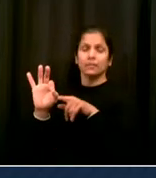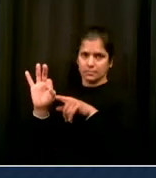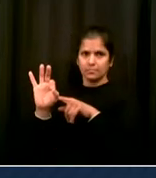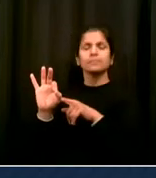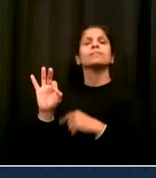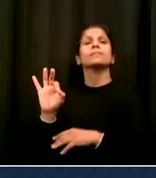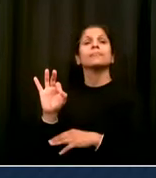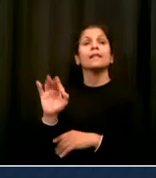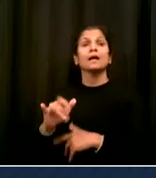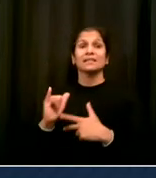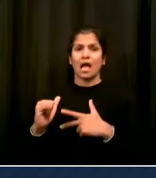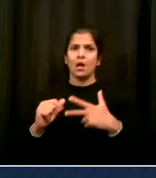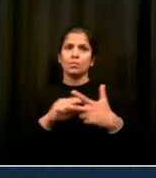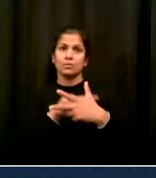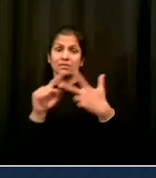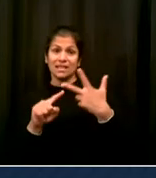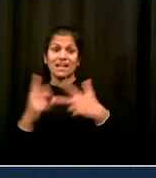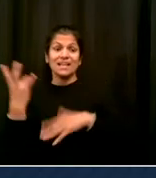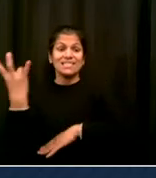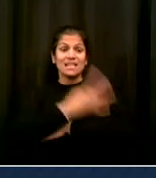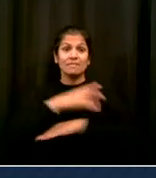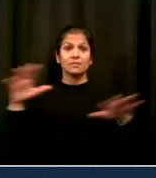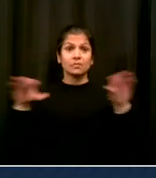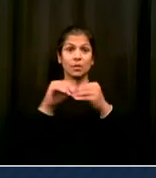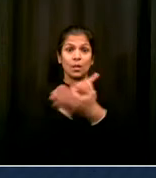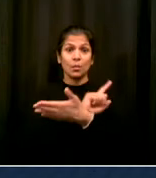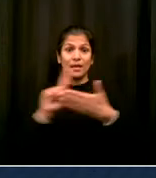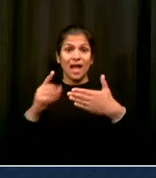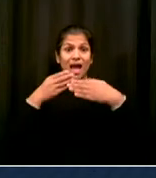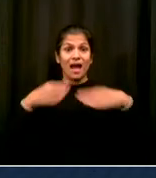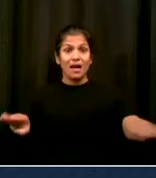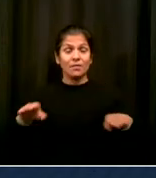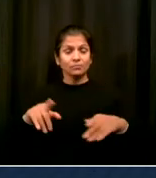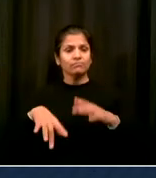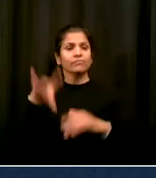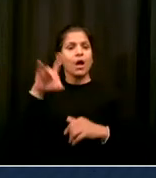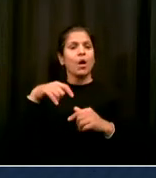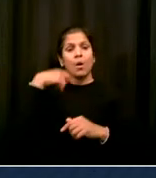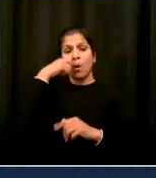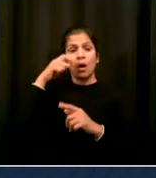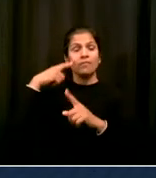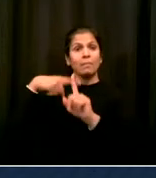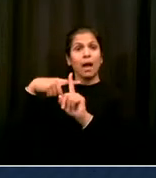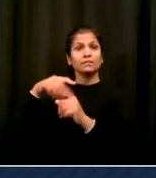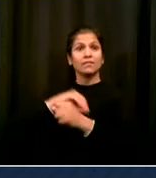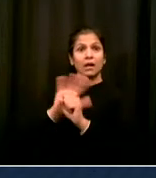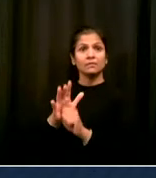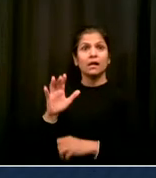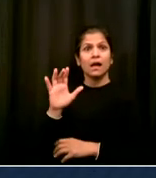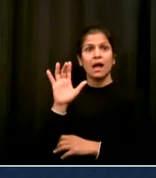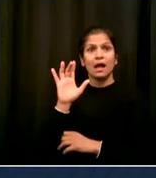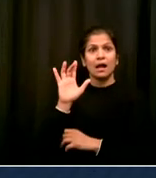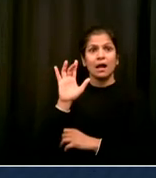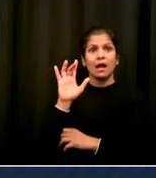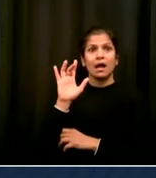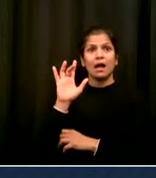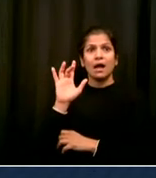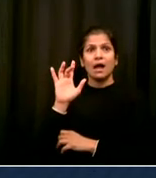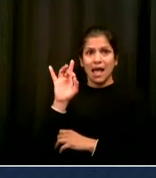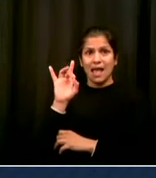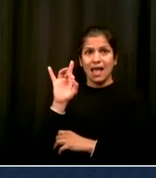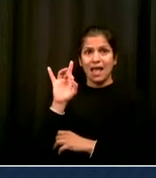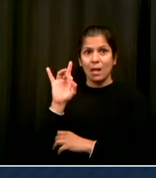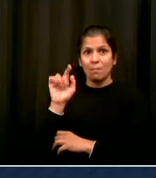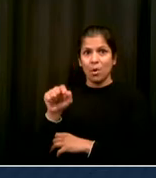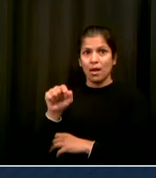today, 8.87%. Again, that is probably aberrant based on uneven testing with the holidays, but still cautionary